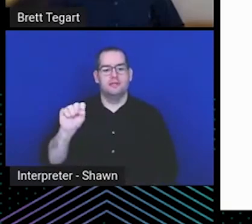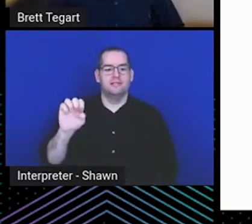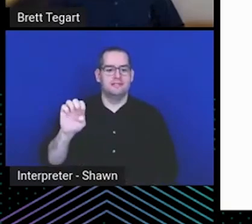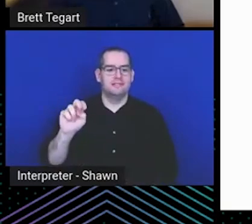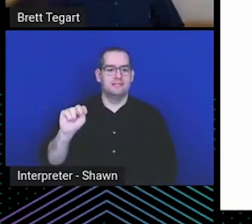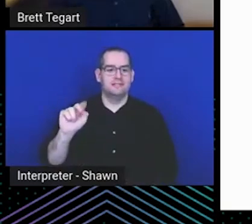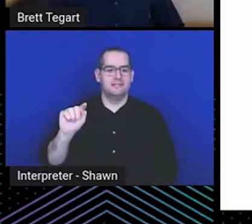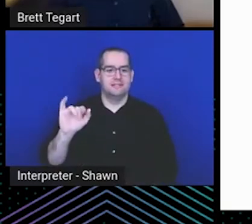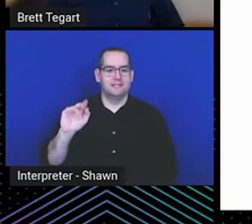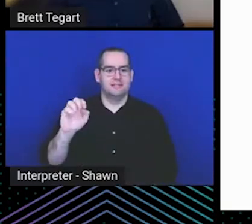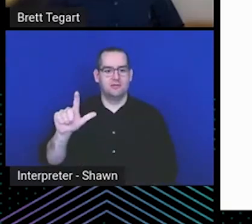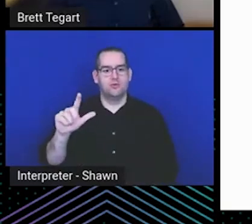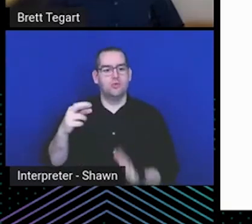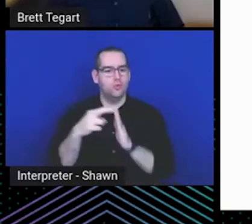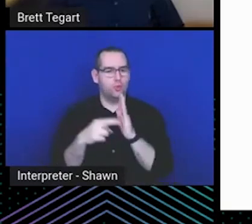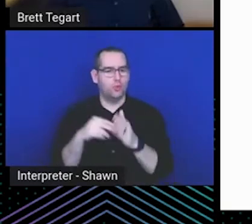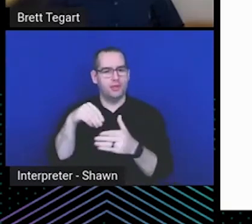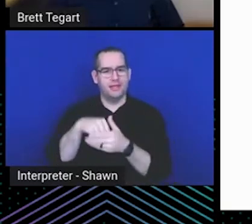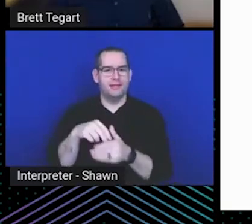the